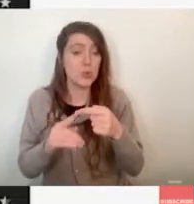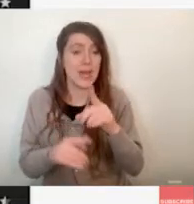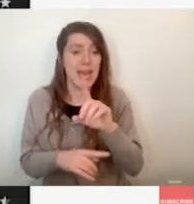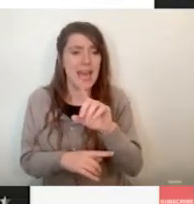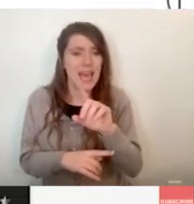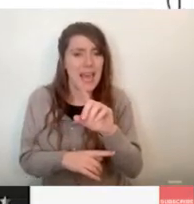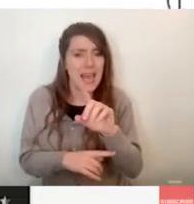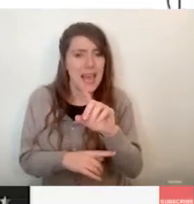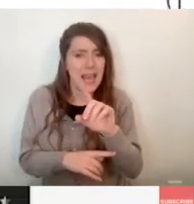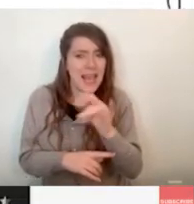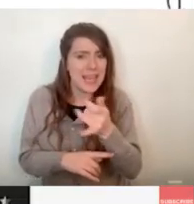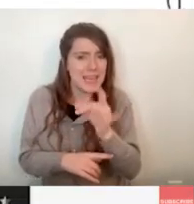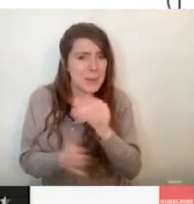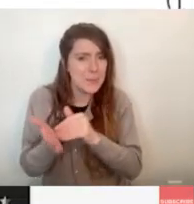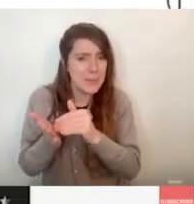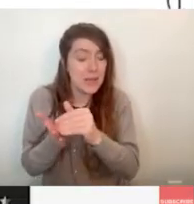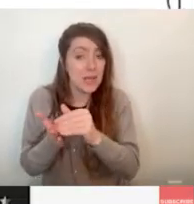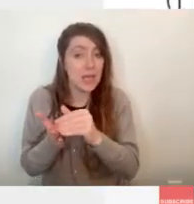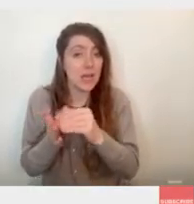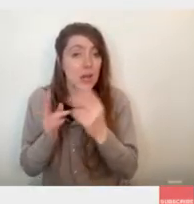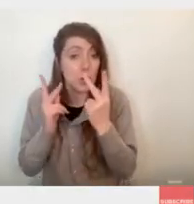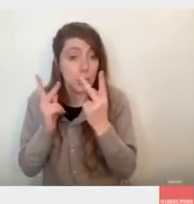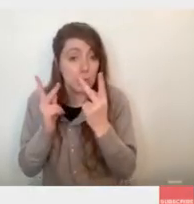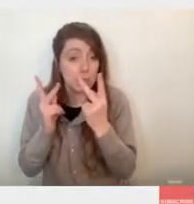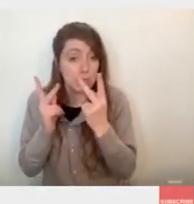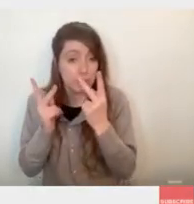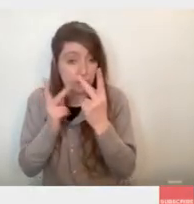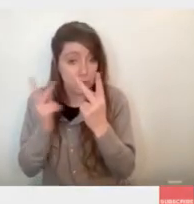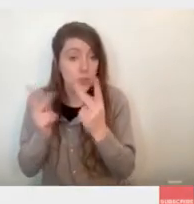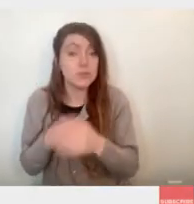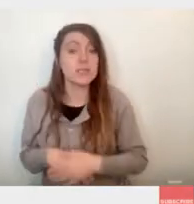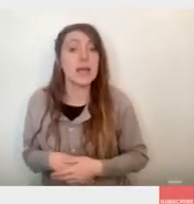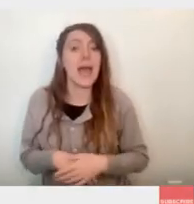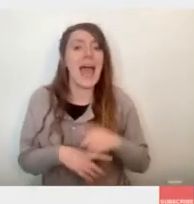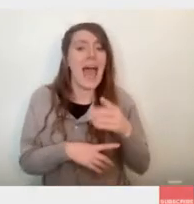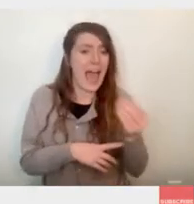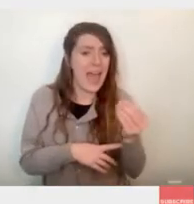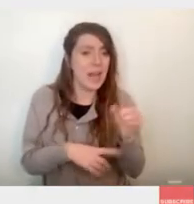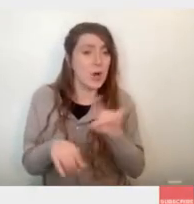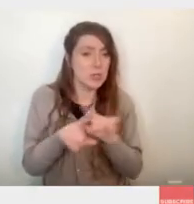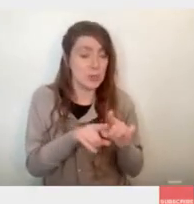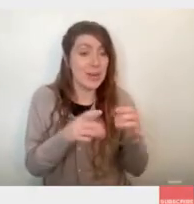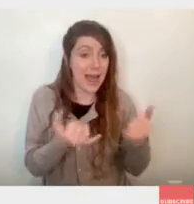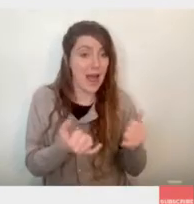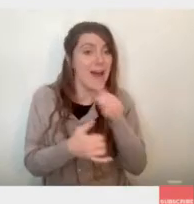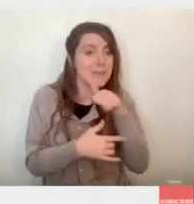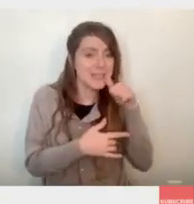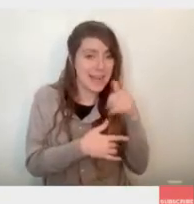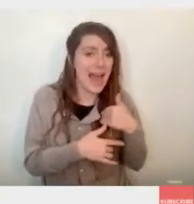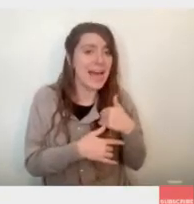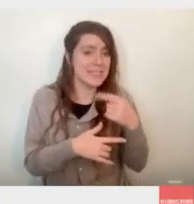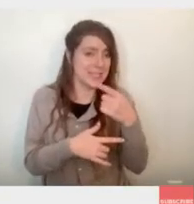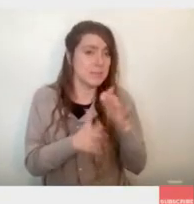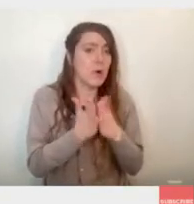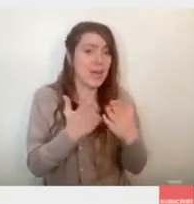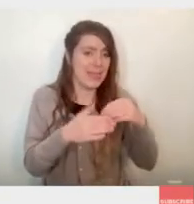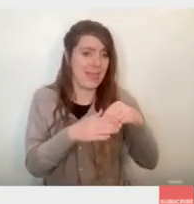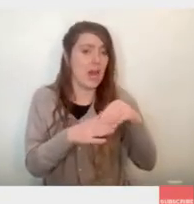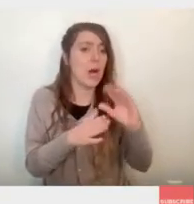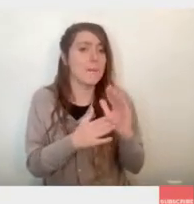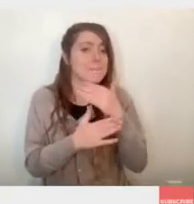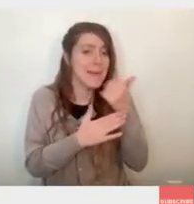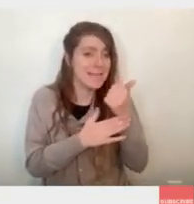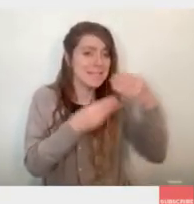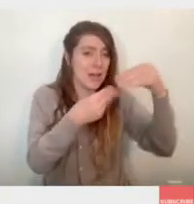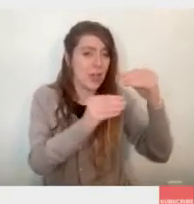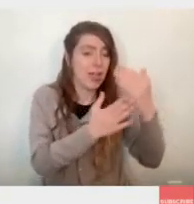best sellers. You know, I explained to her as much as you can explain to a 4-year-old that what we did really will change Mr. Stanley's life and